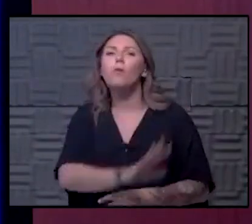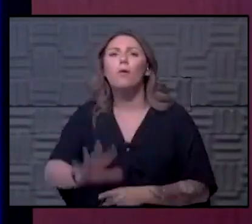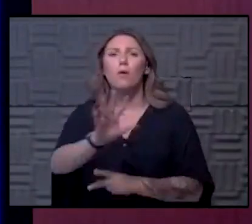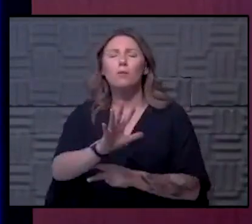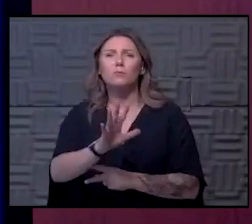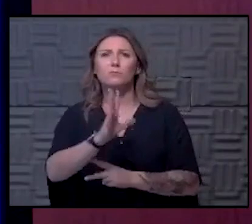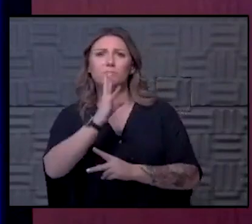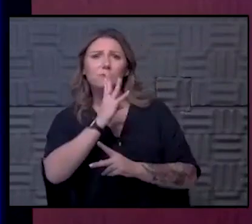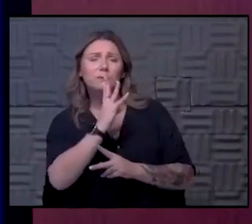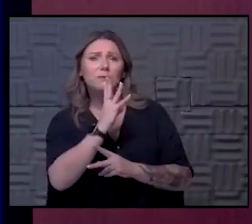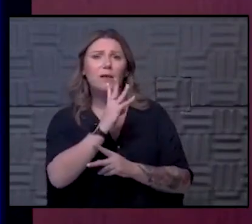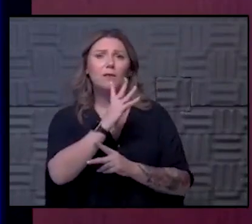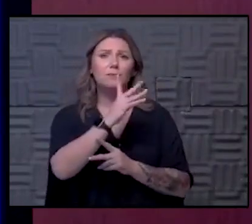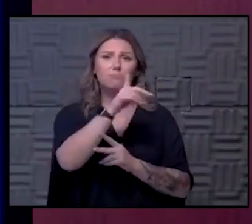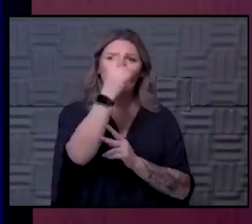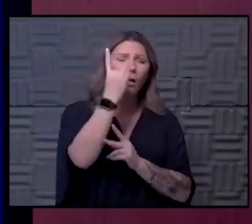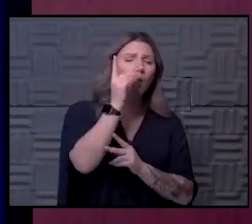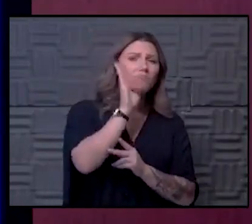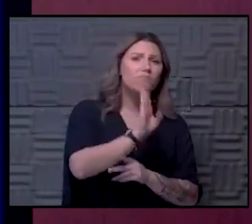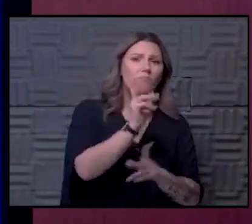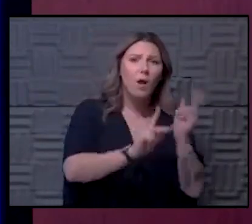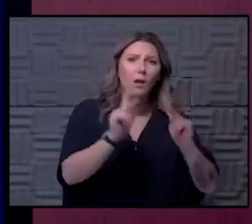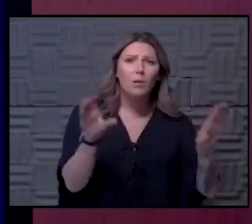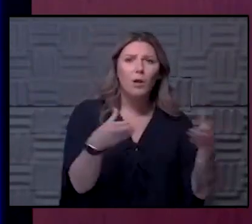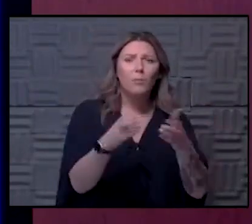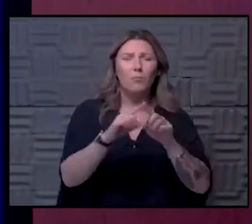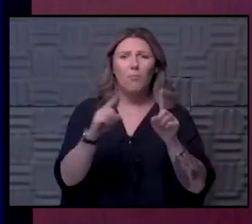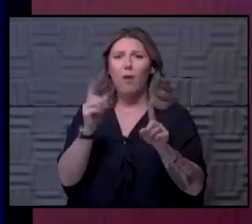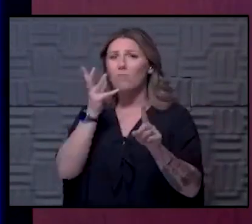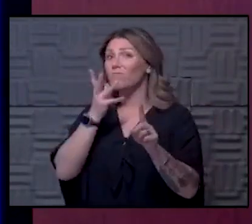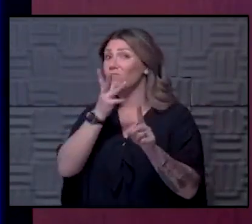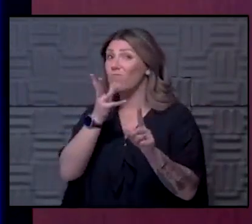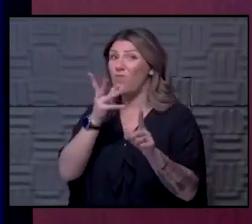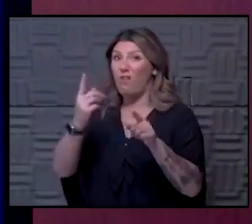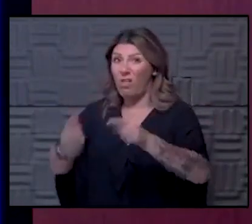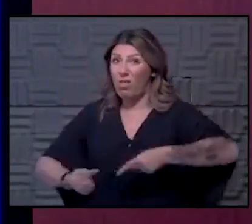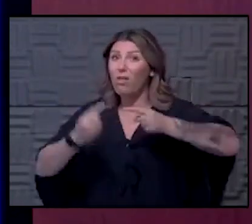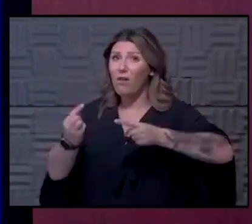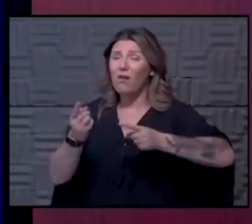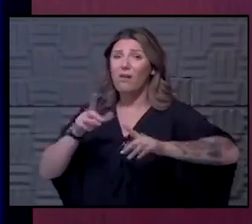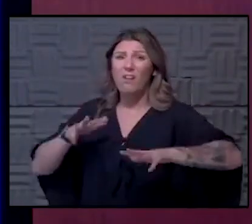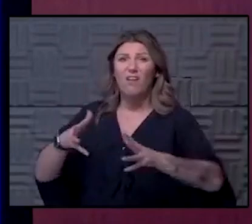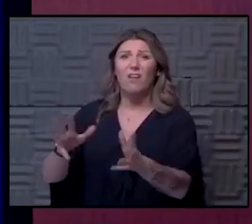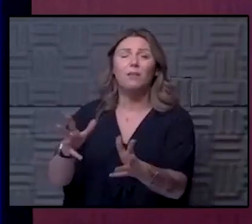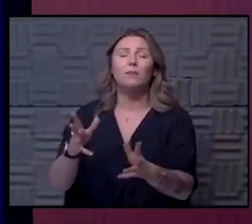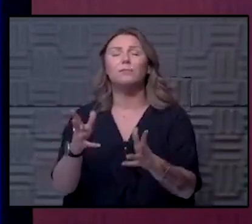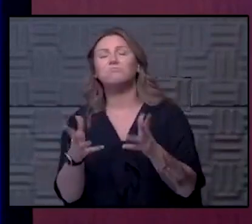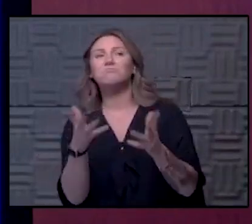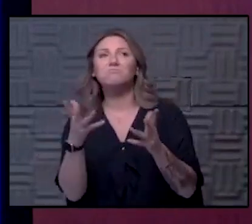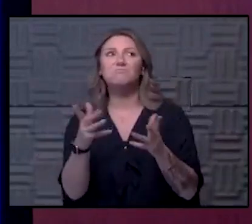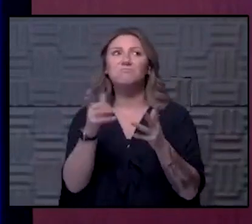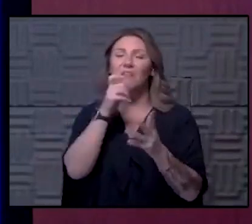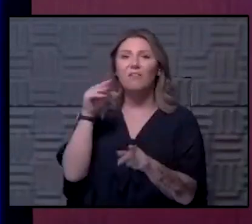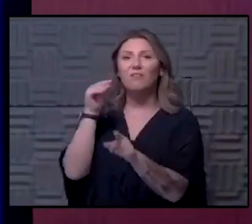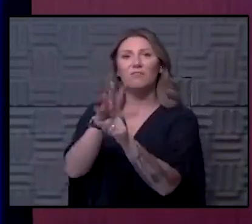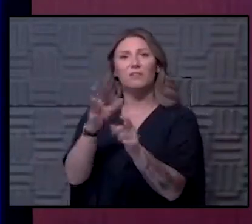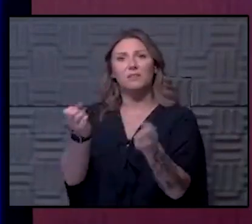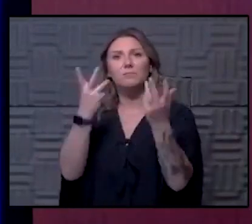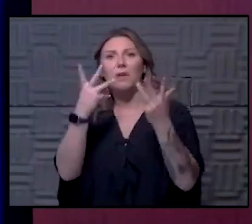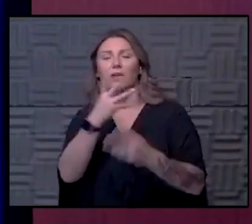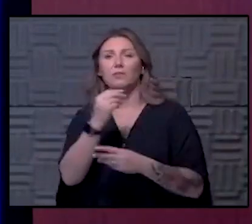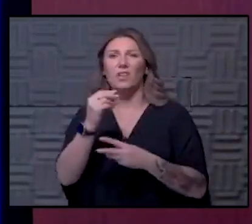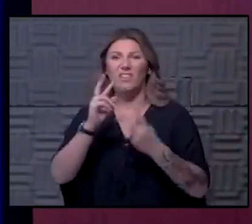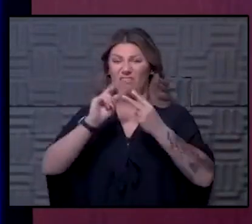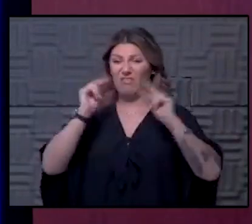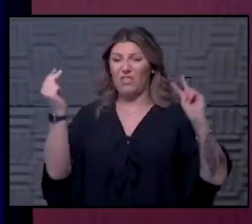black and brown, but rural communities also struggle with vaccine hesitancy, and in part it's not as affected folks as much, although the variant that appears